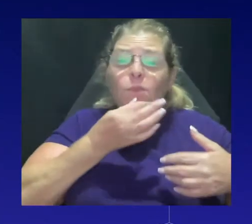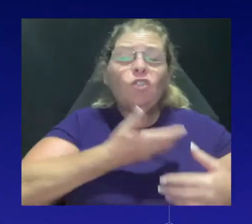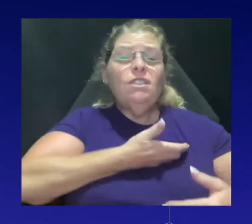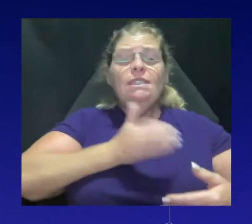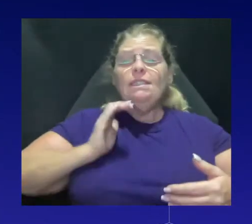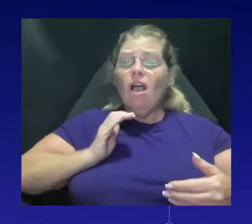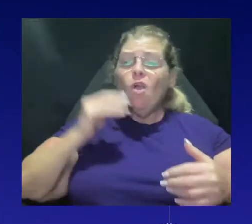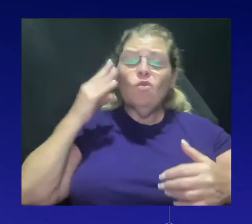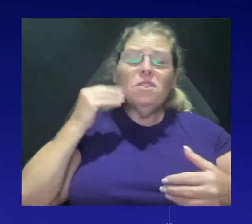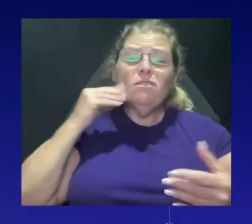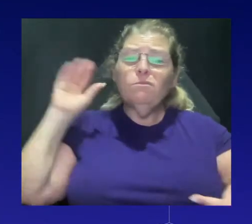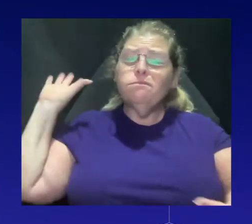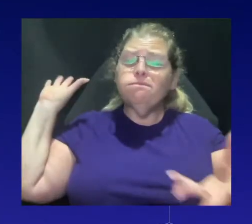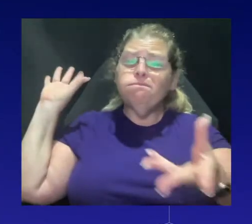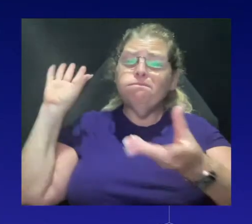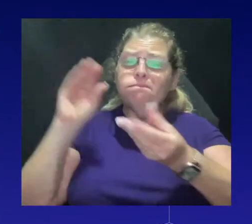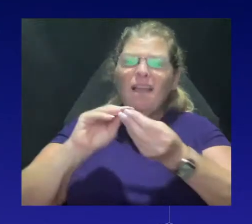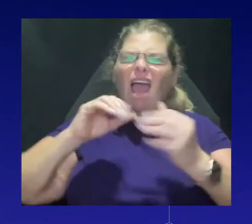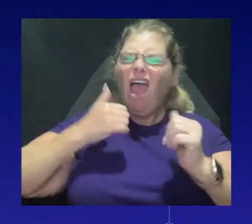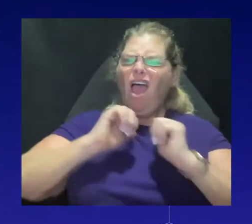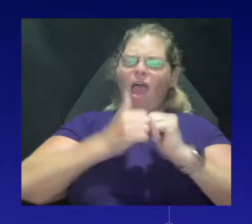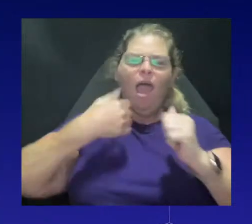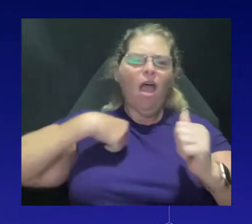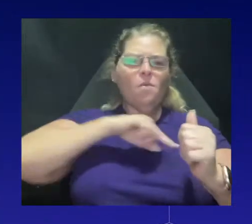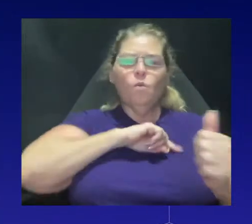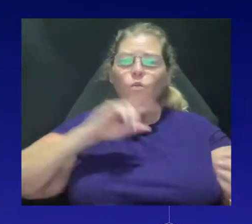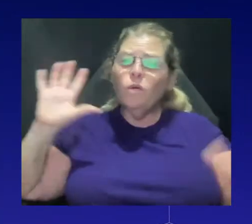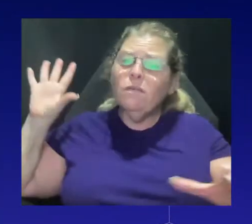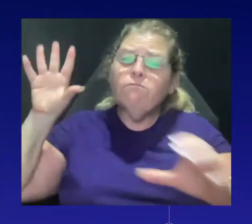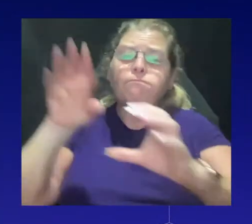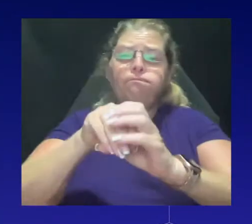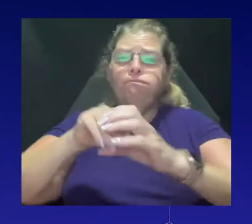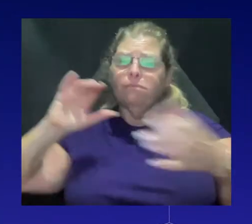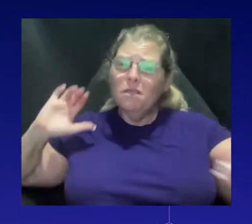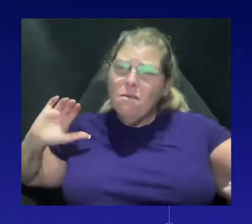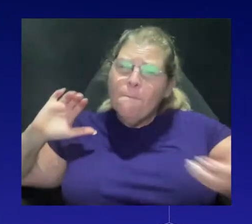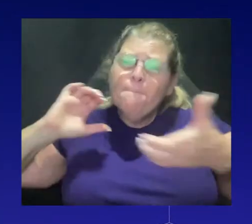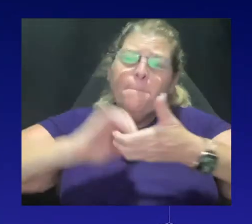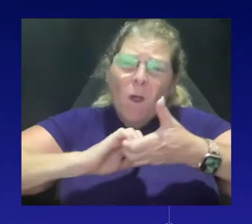we can jump in and partner and be meaningfully a part of the solution.